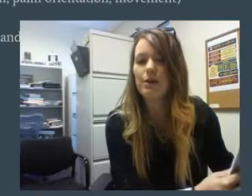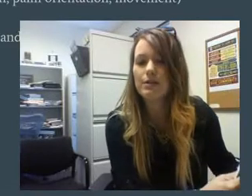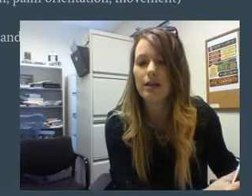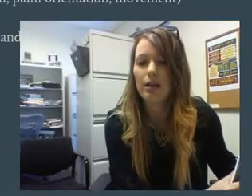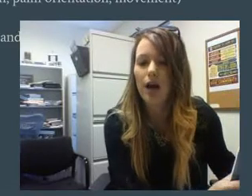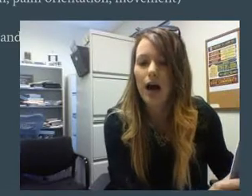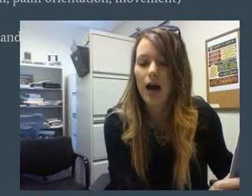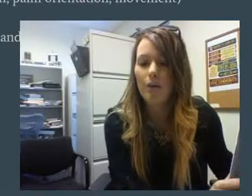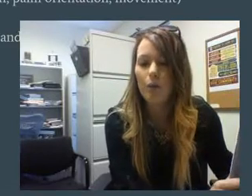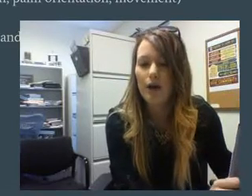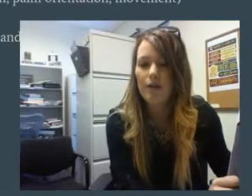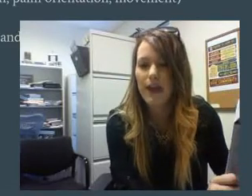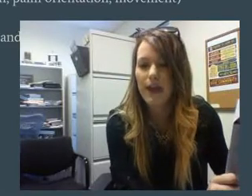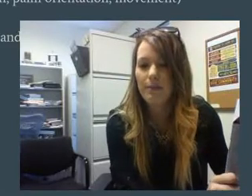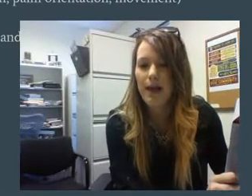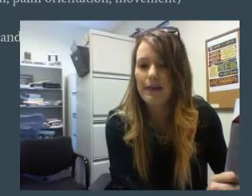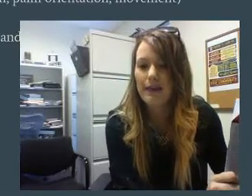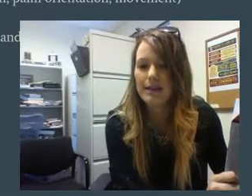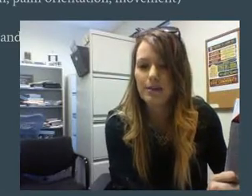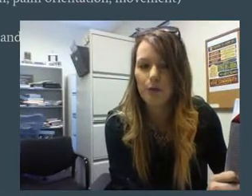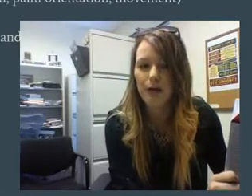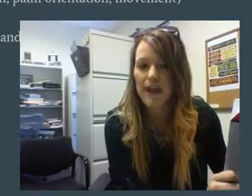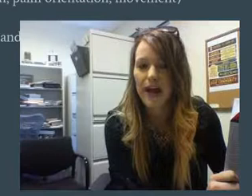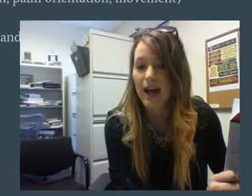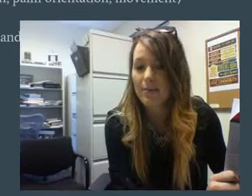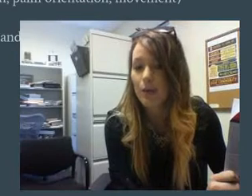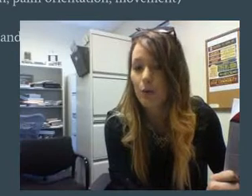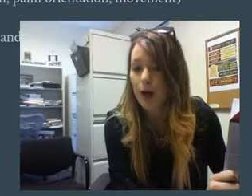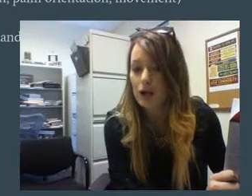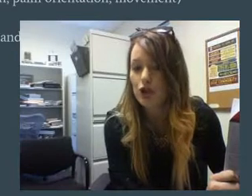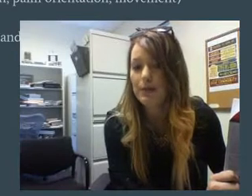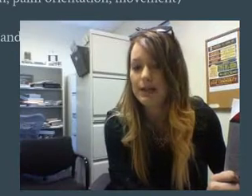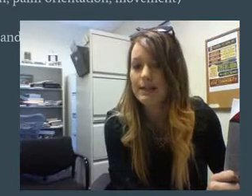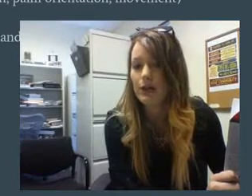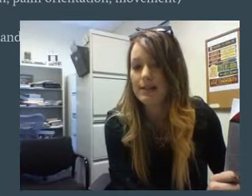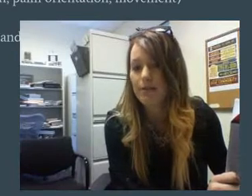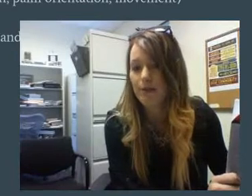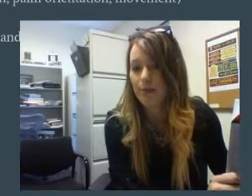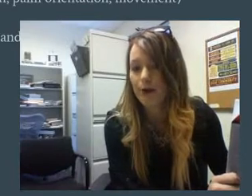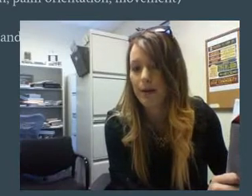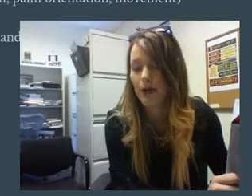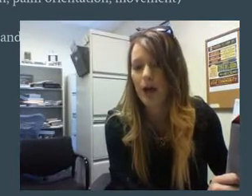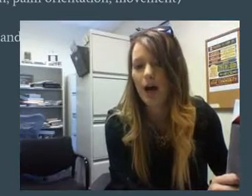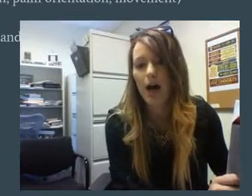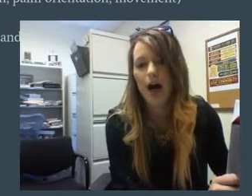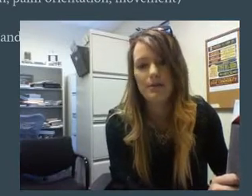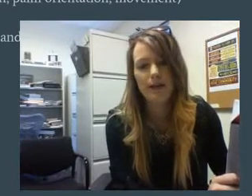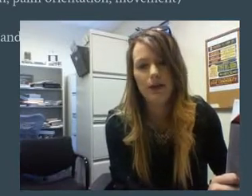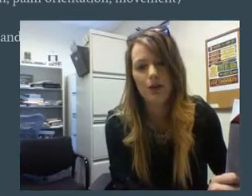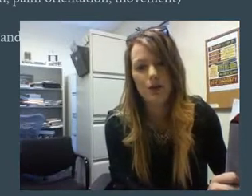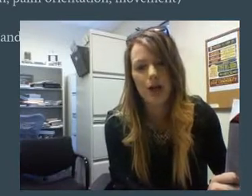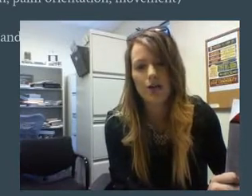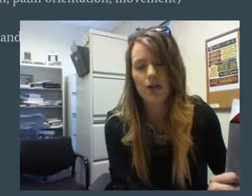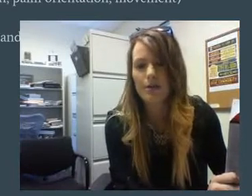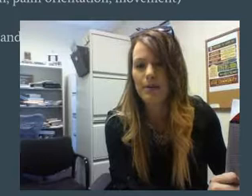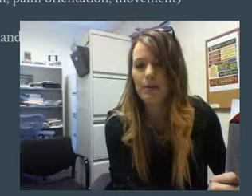2000 where they made the case in point that non-manual markers should be considered as the fifth parameter. Depending